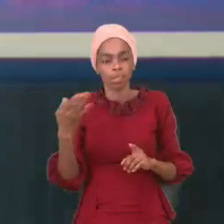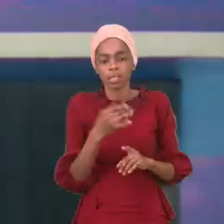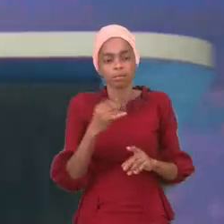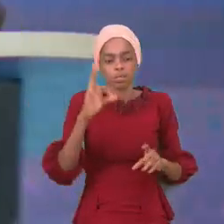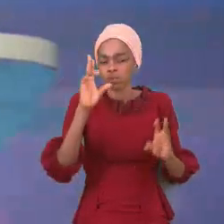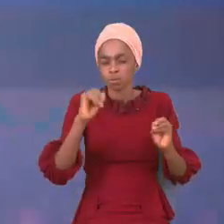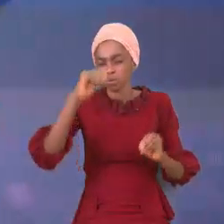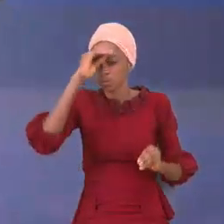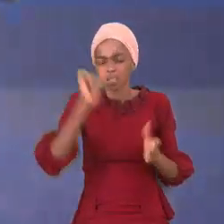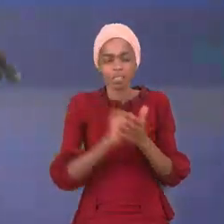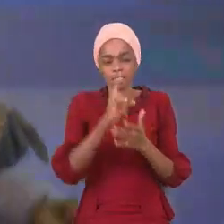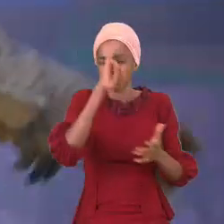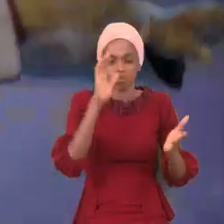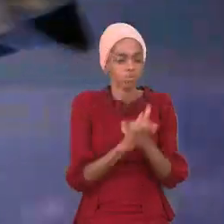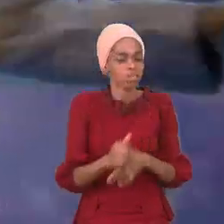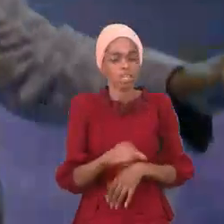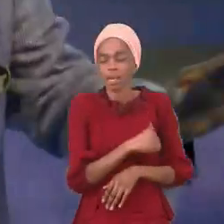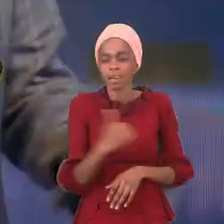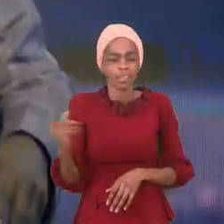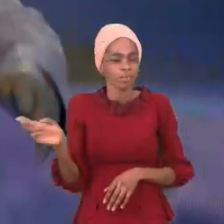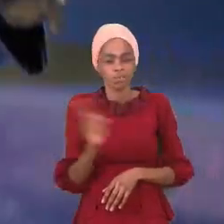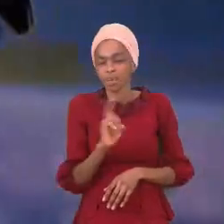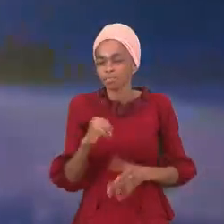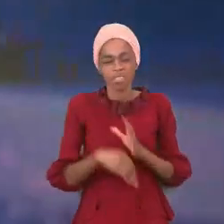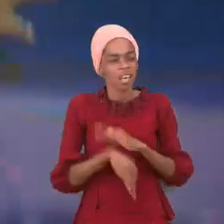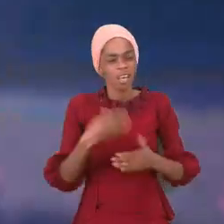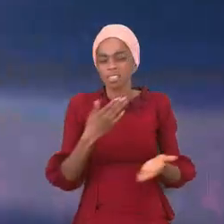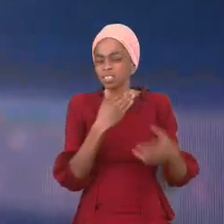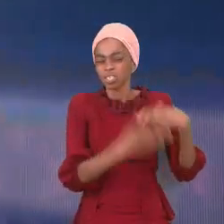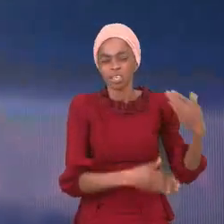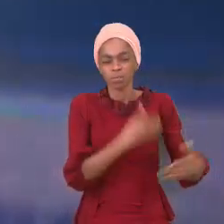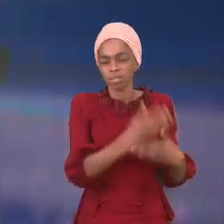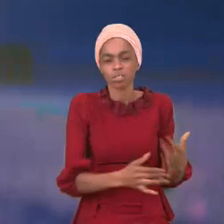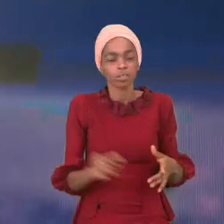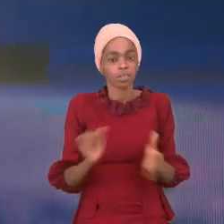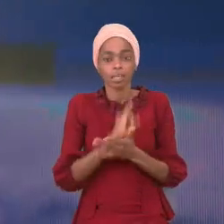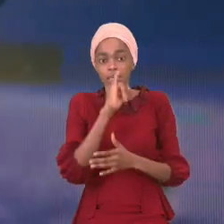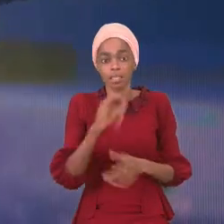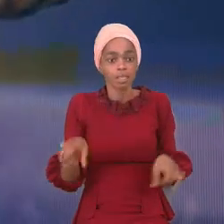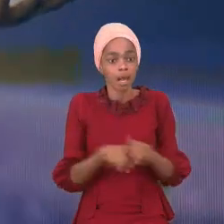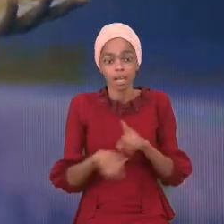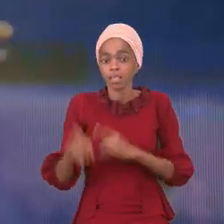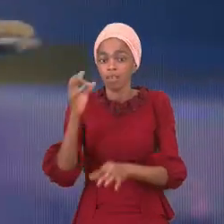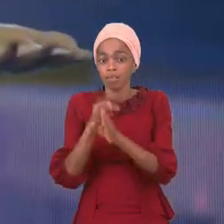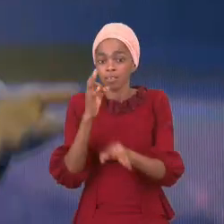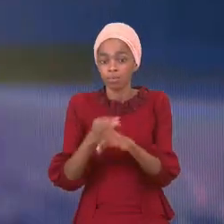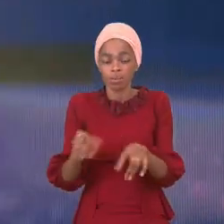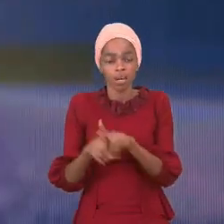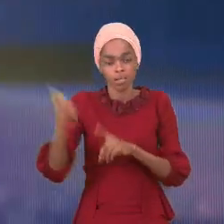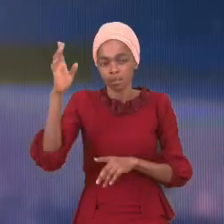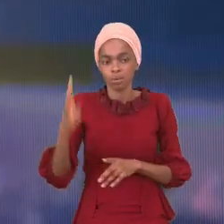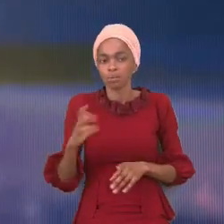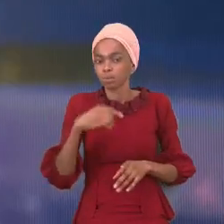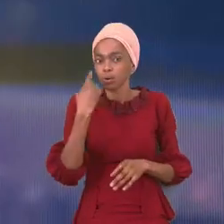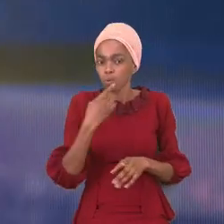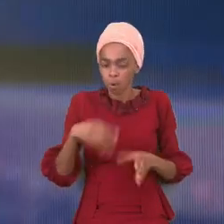trusted man anywhere in any generation as faithful as him. Who among the sons